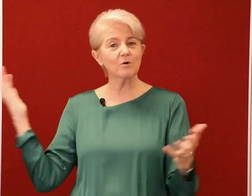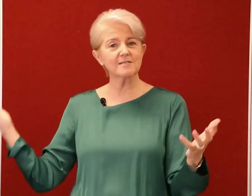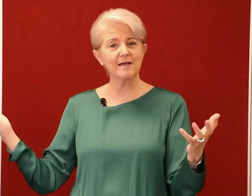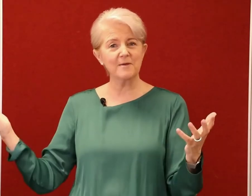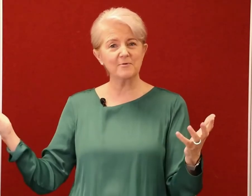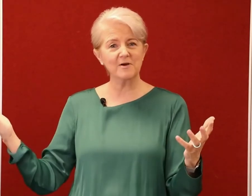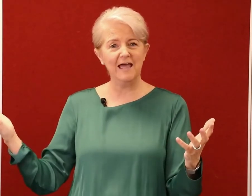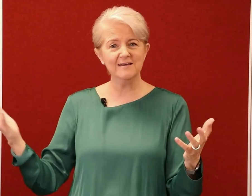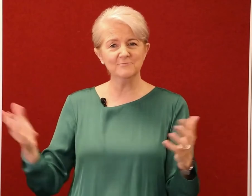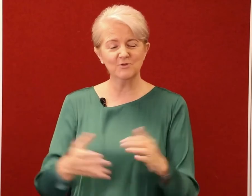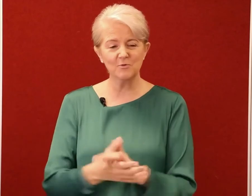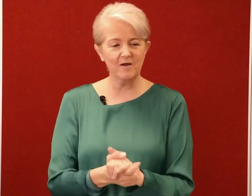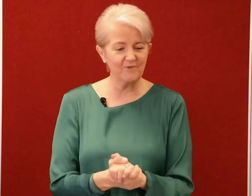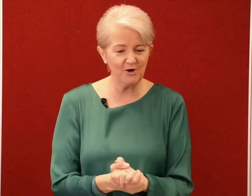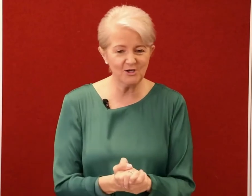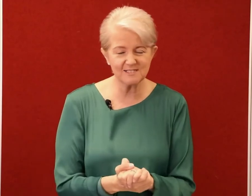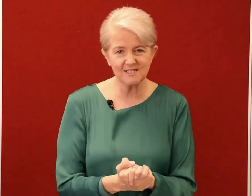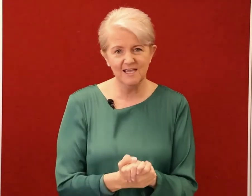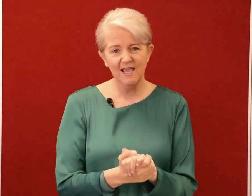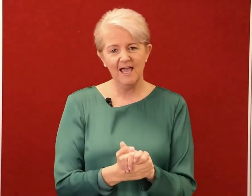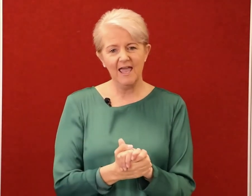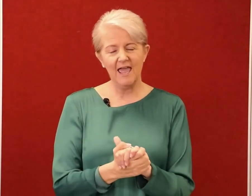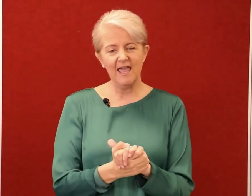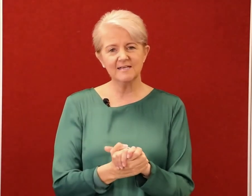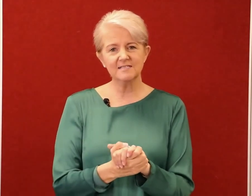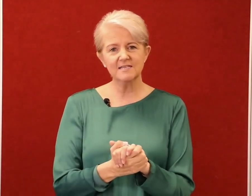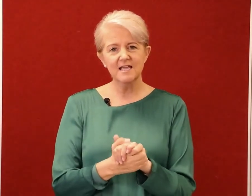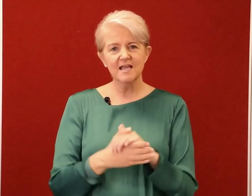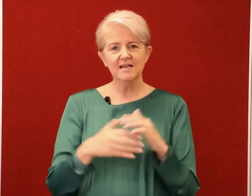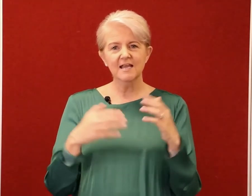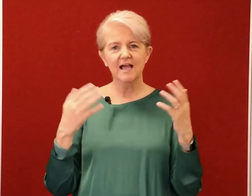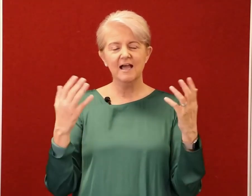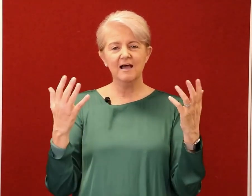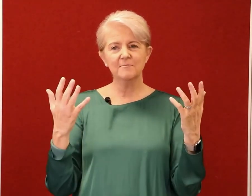my walk down memory lane with all my photos. And